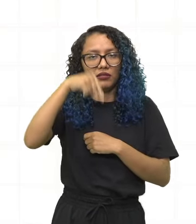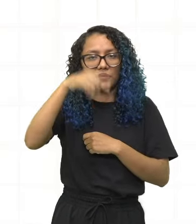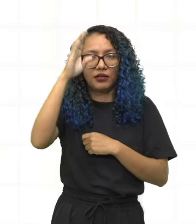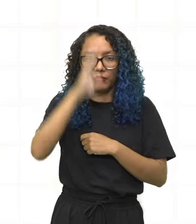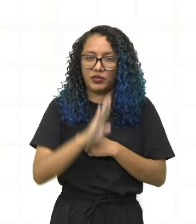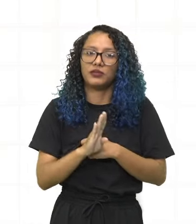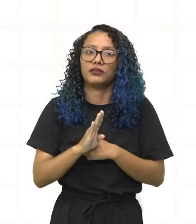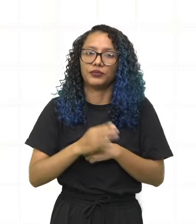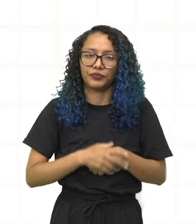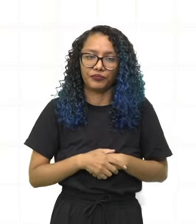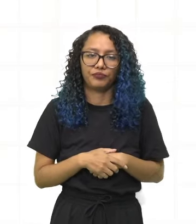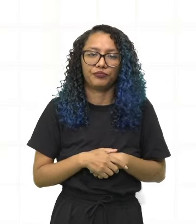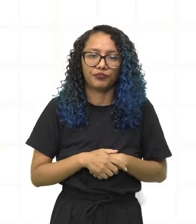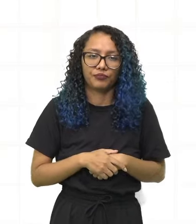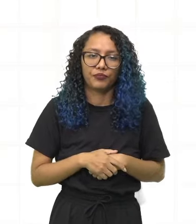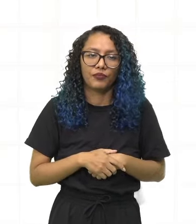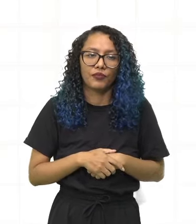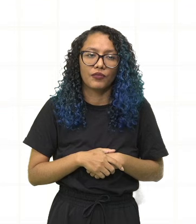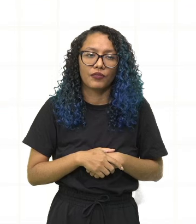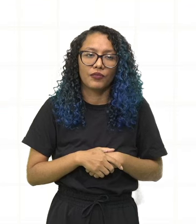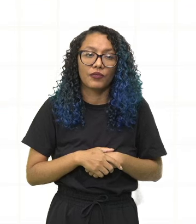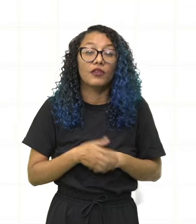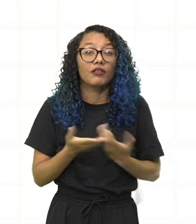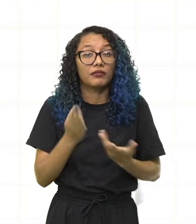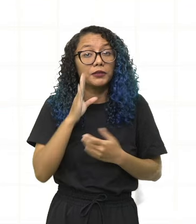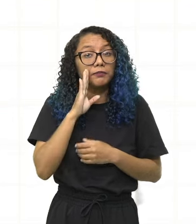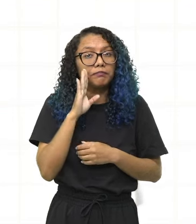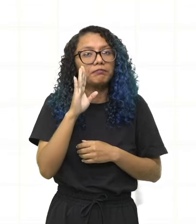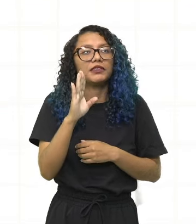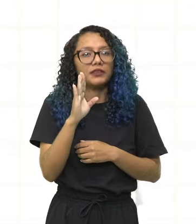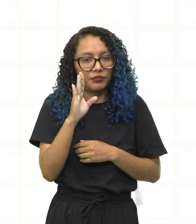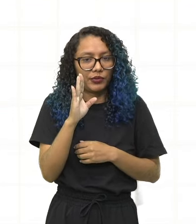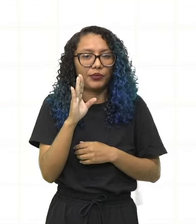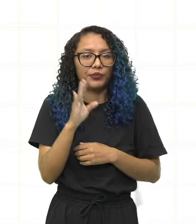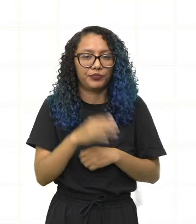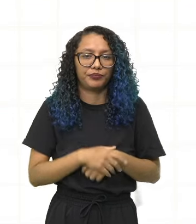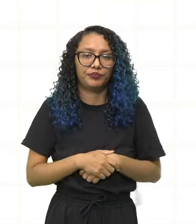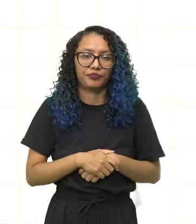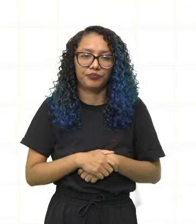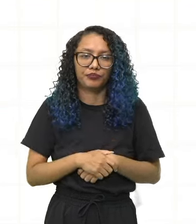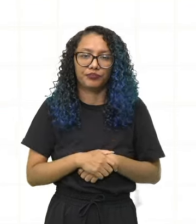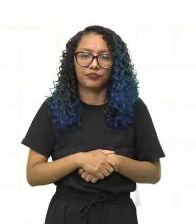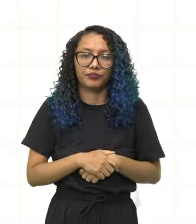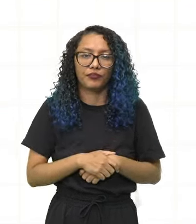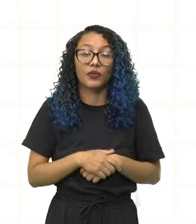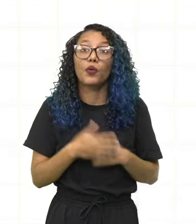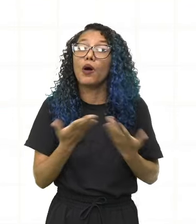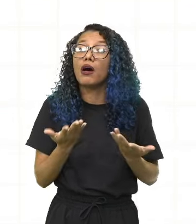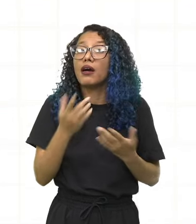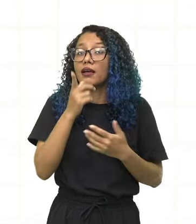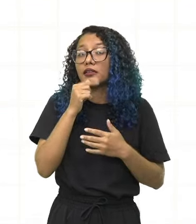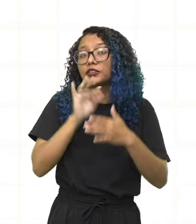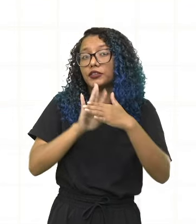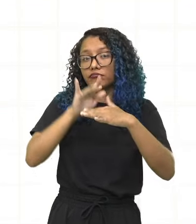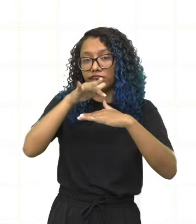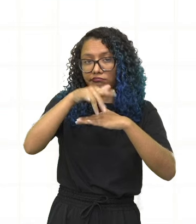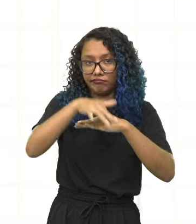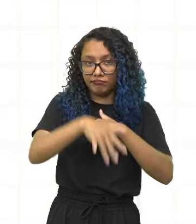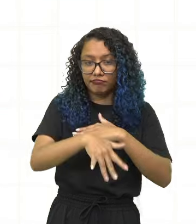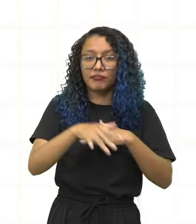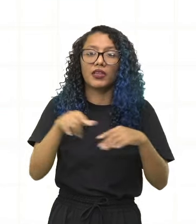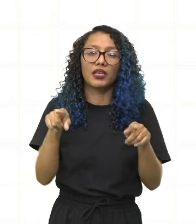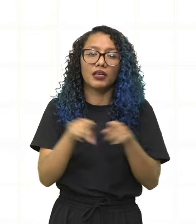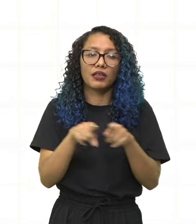in our country. So, we have the main responsible responsible. We will have the energy hydroelectric energy and also